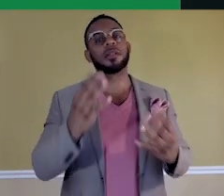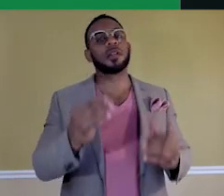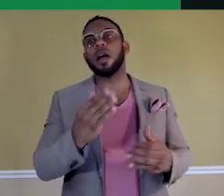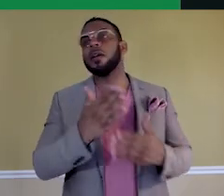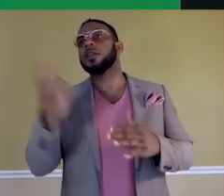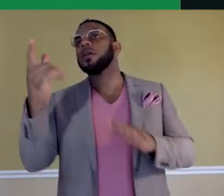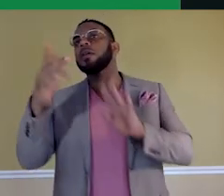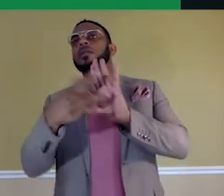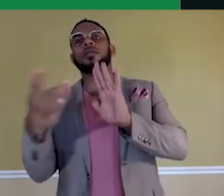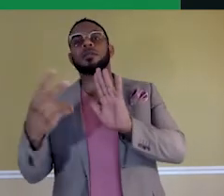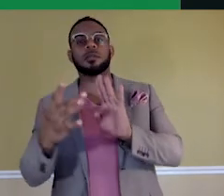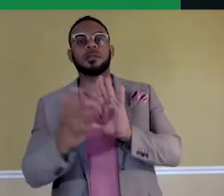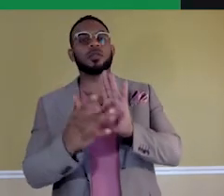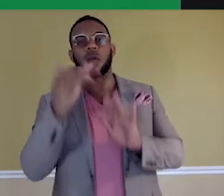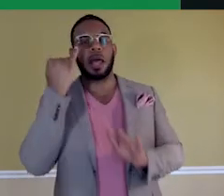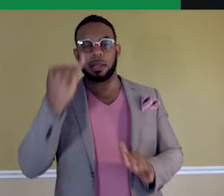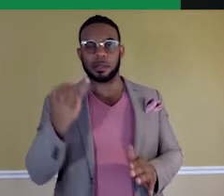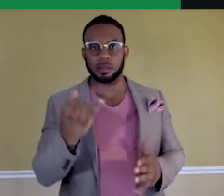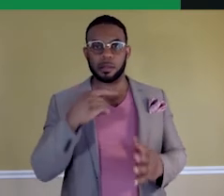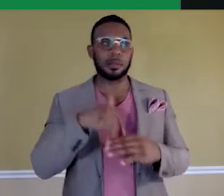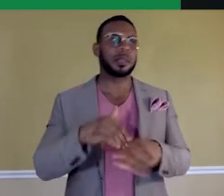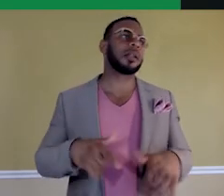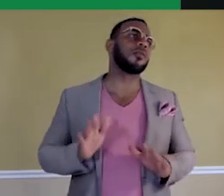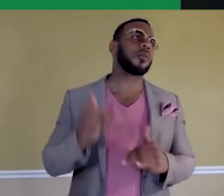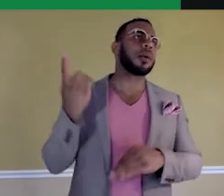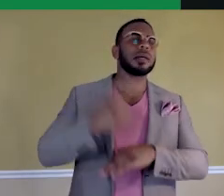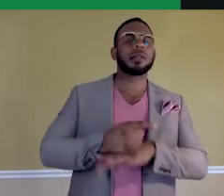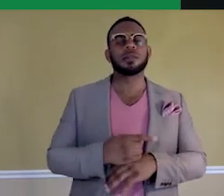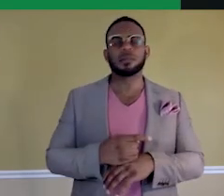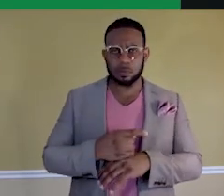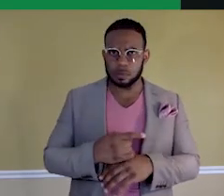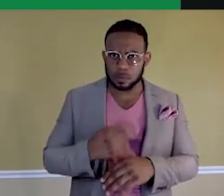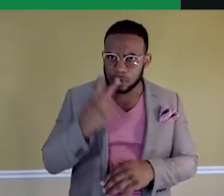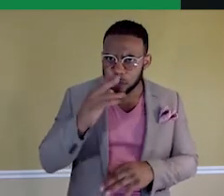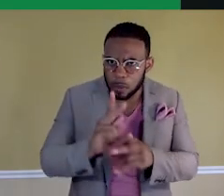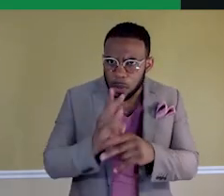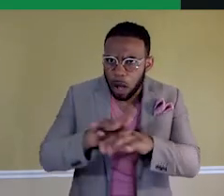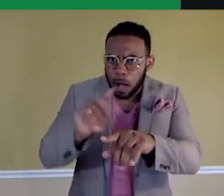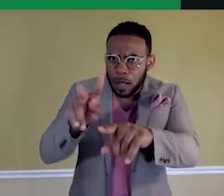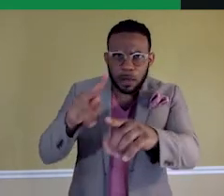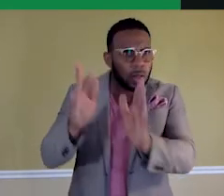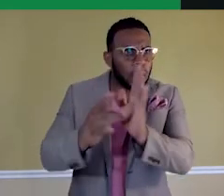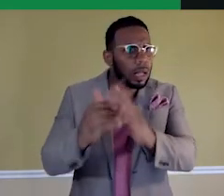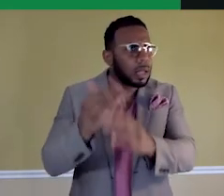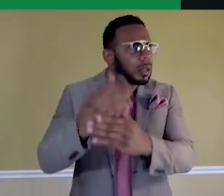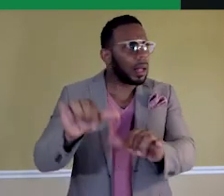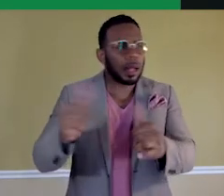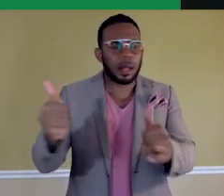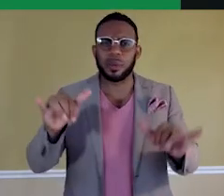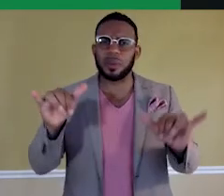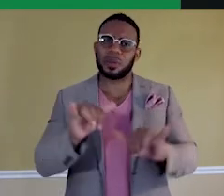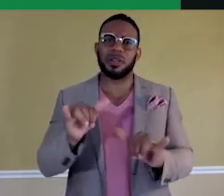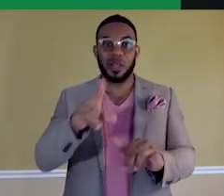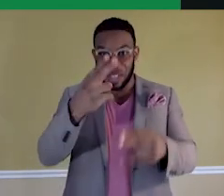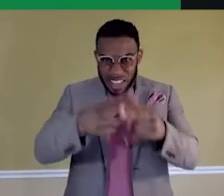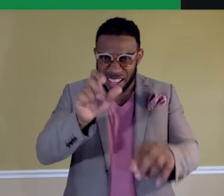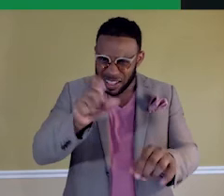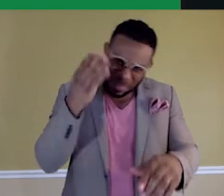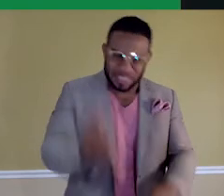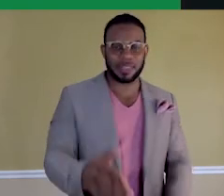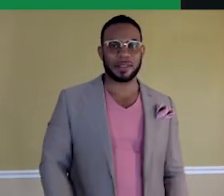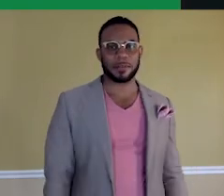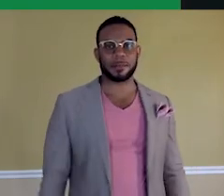somebody who stole your idea. You'll be in the living room one day and you'll discover that your product is somewhere being used by somebody else. Your name has to be